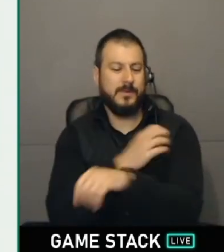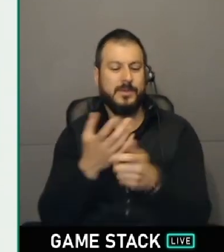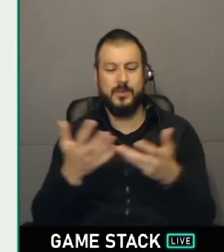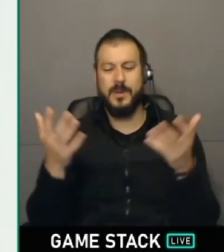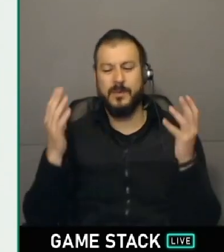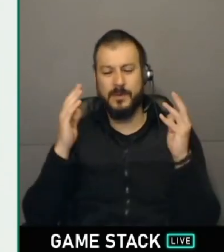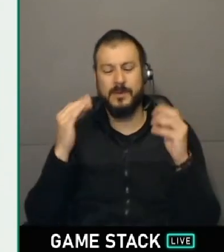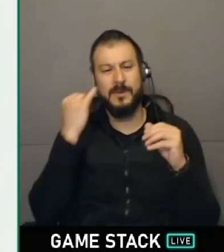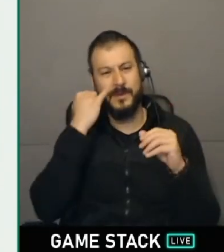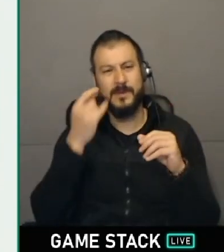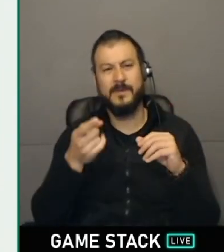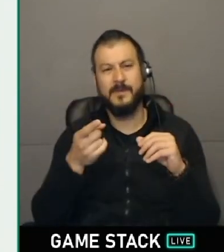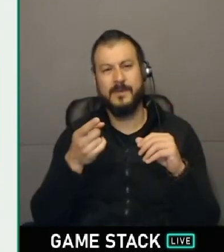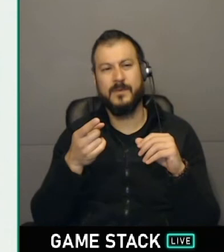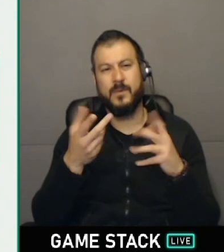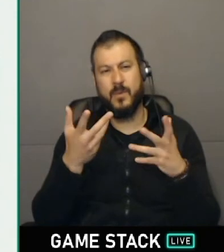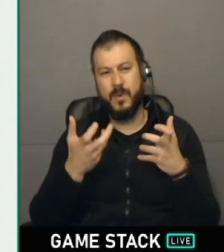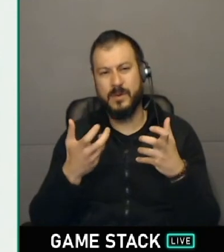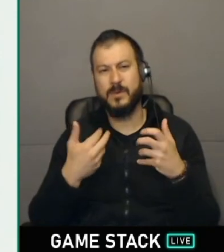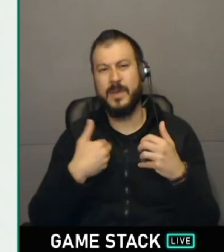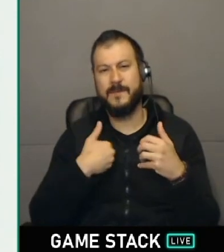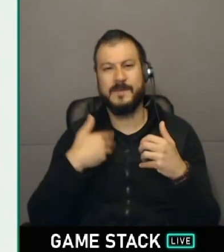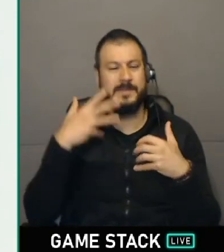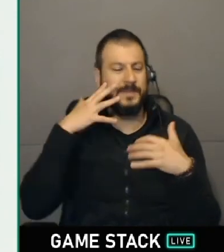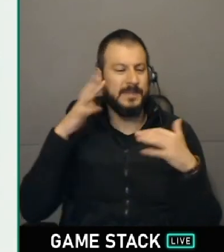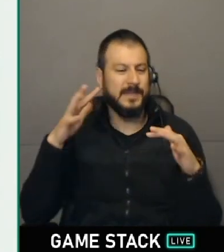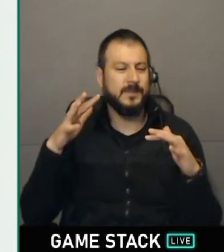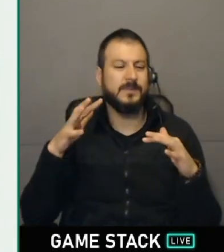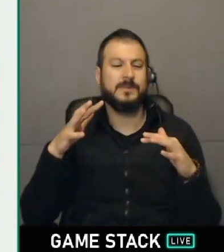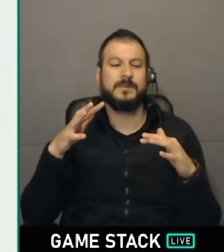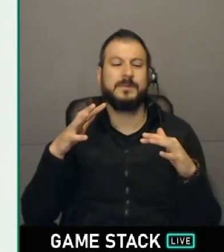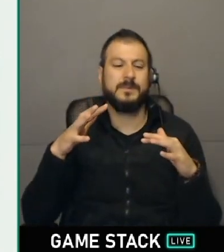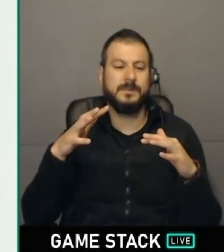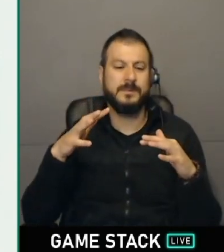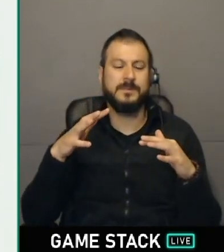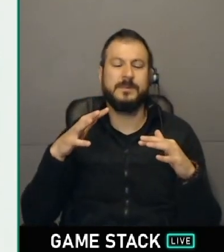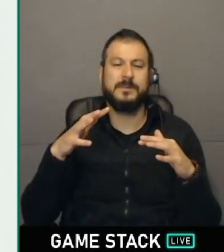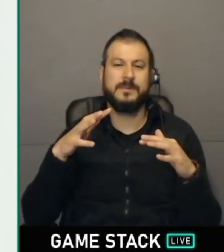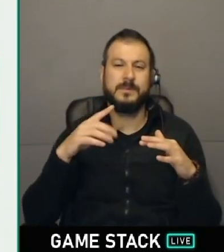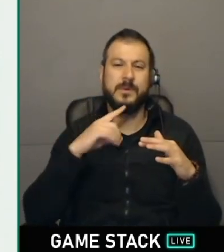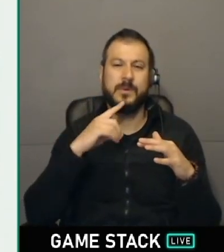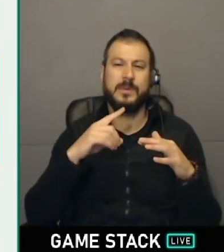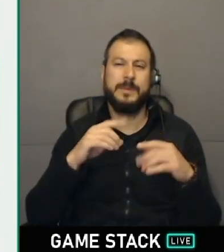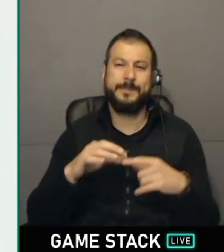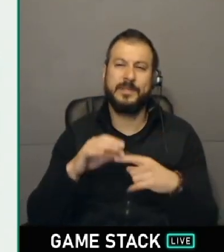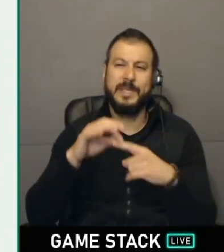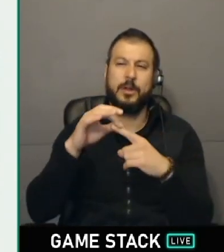you're wanting to have sounds that are particularly